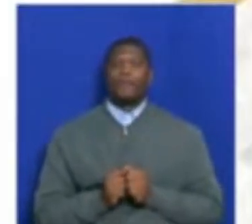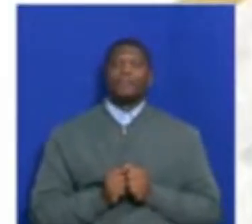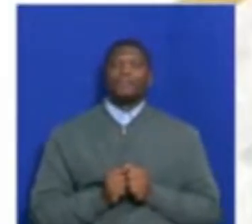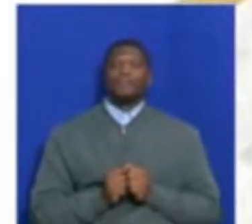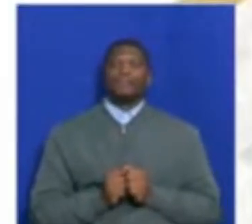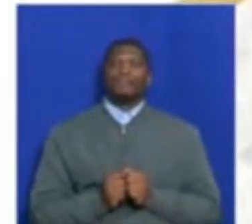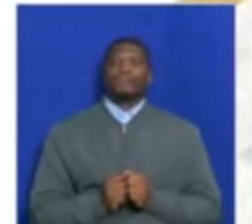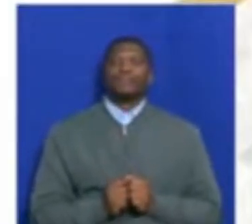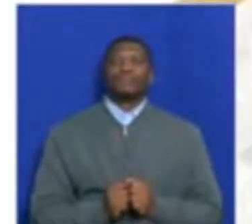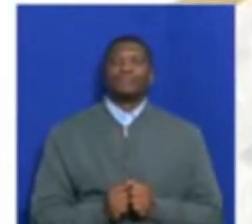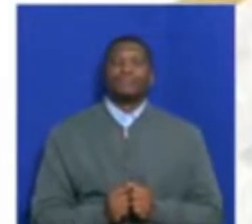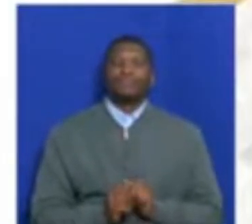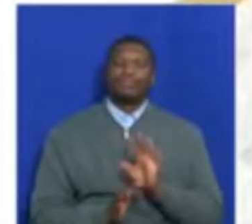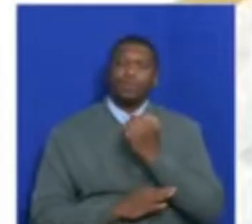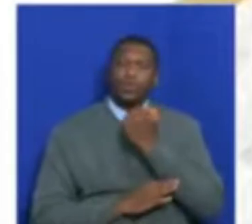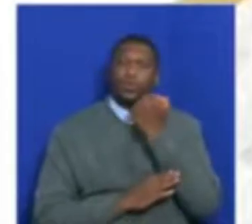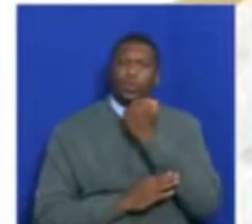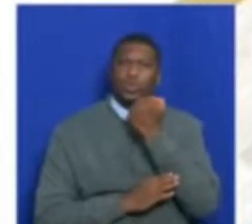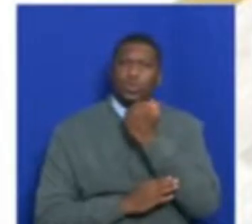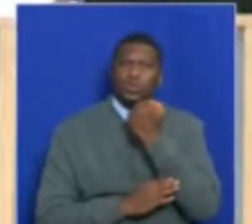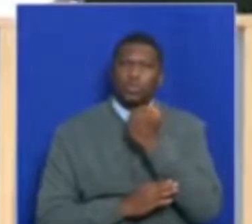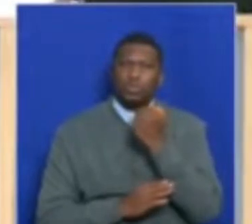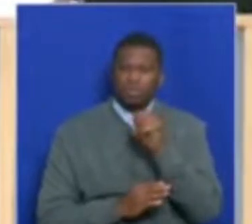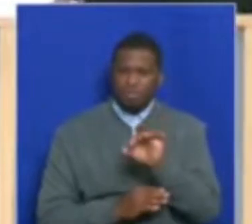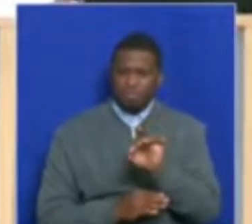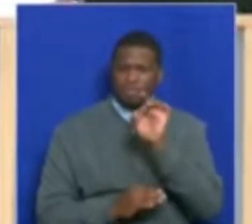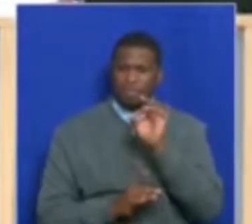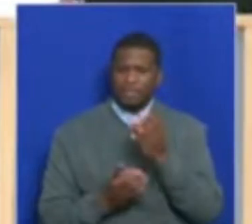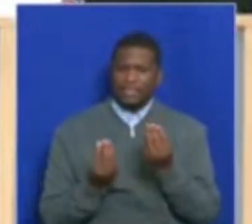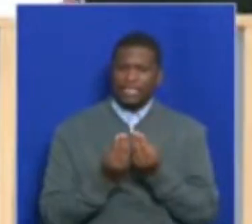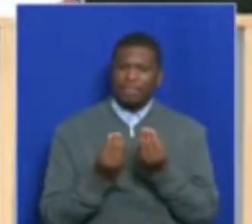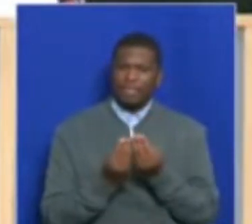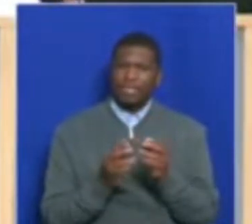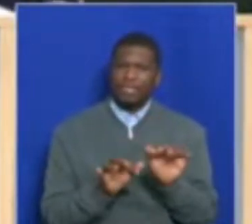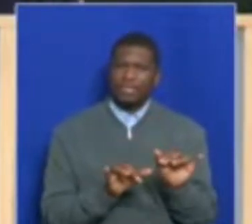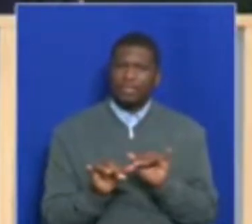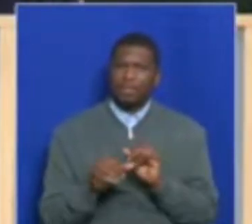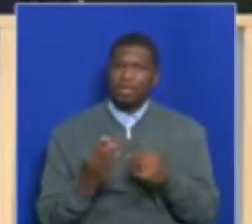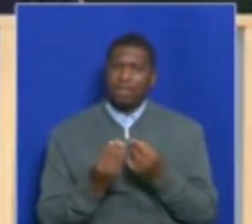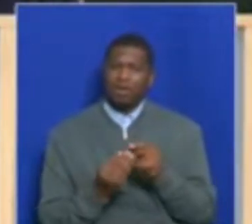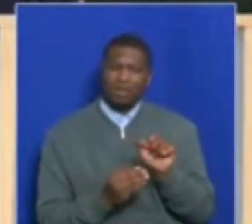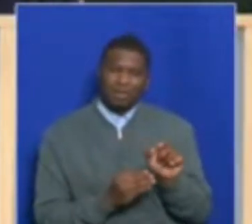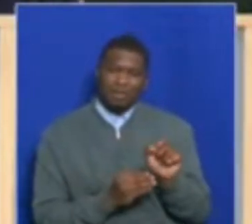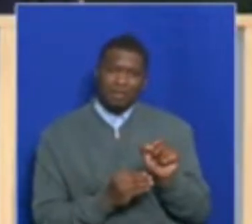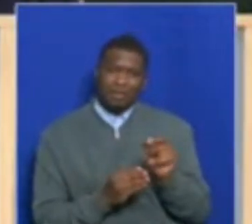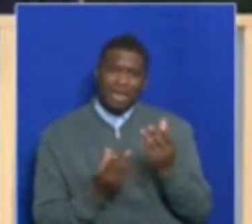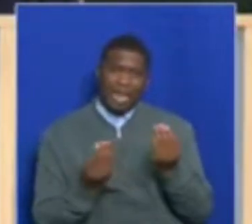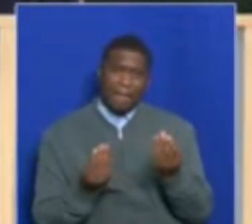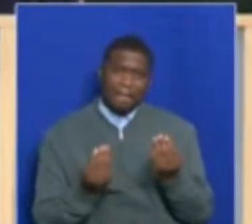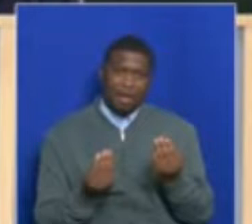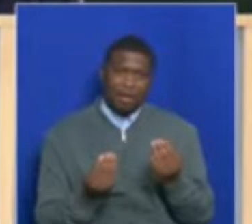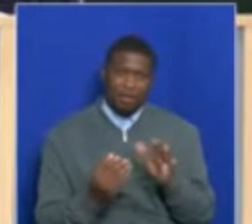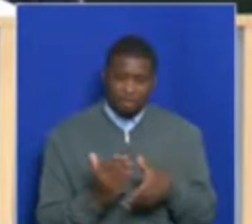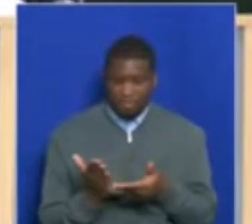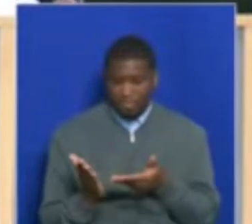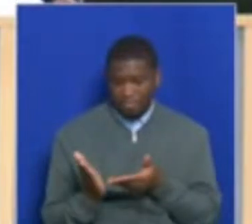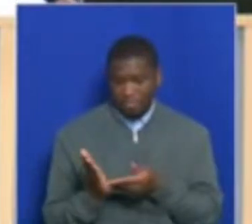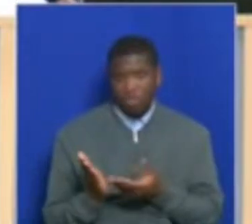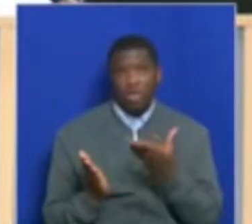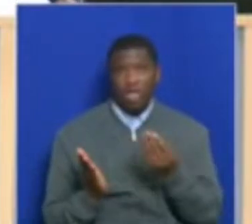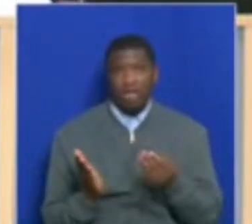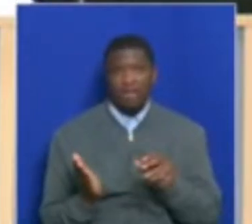Sorry. I've picked up something similar about the case numbers. Here you have 678. That is